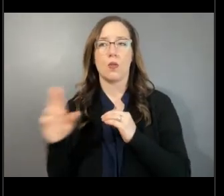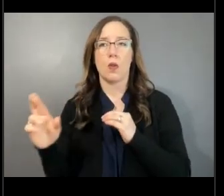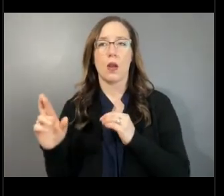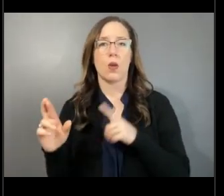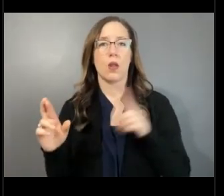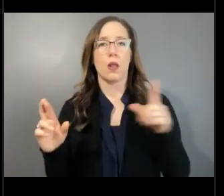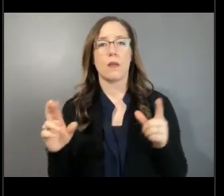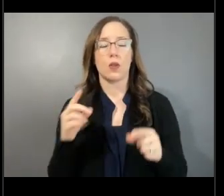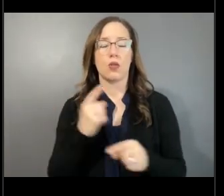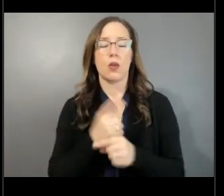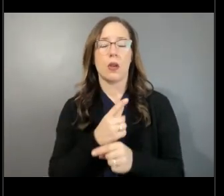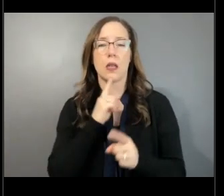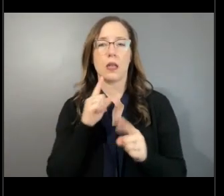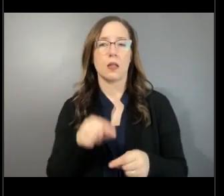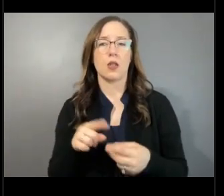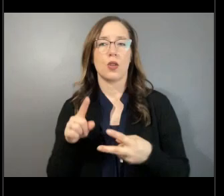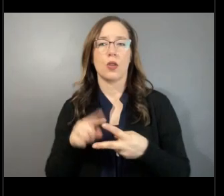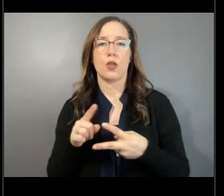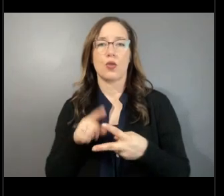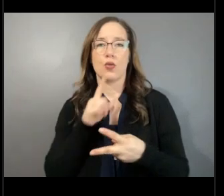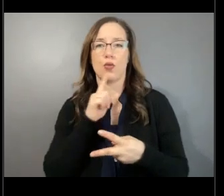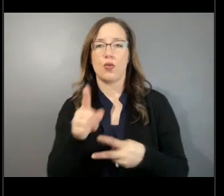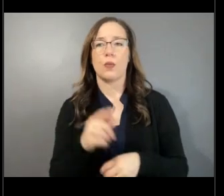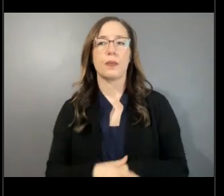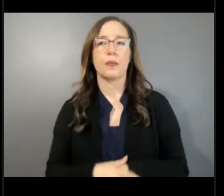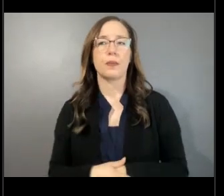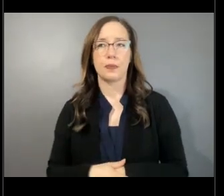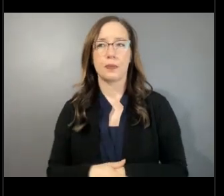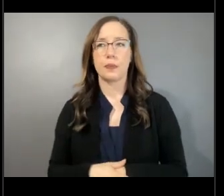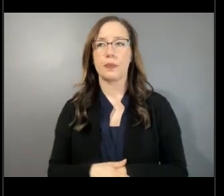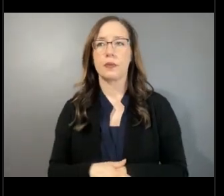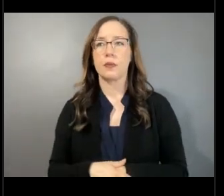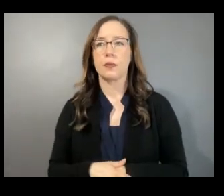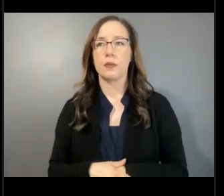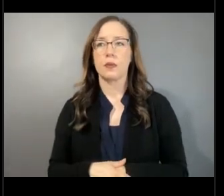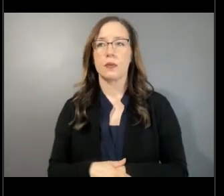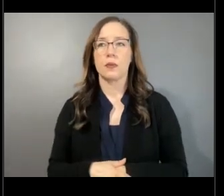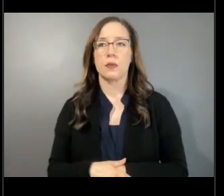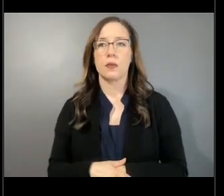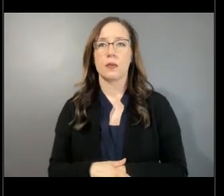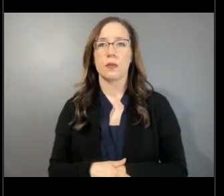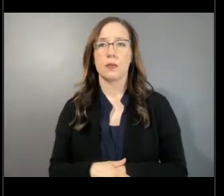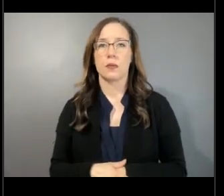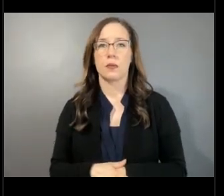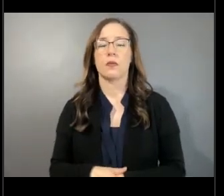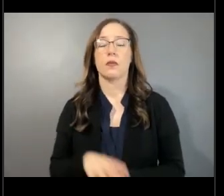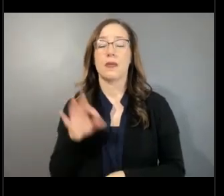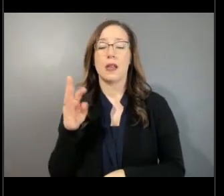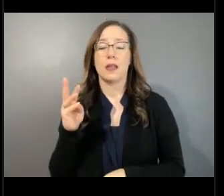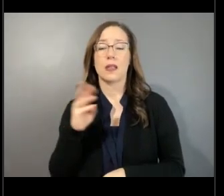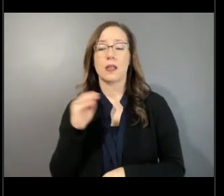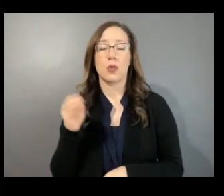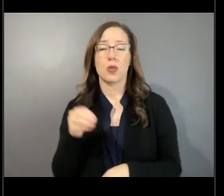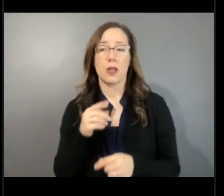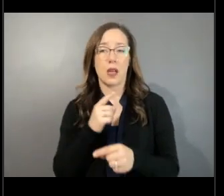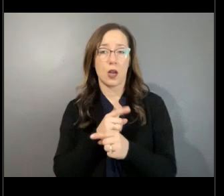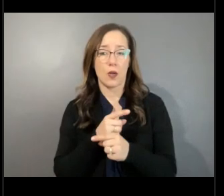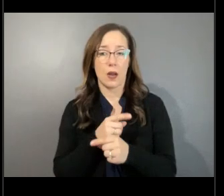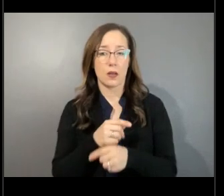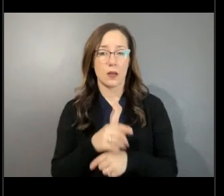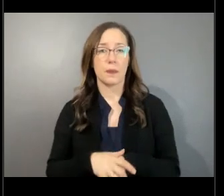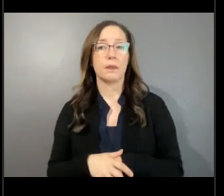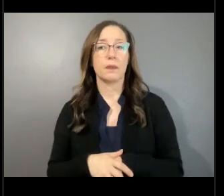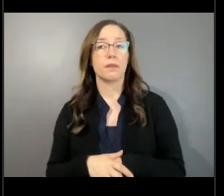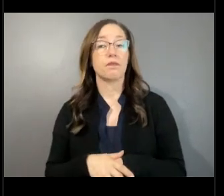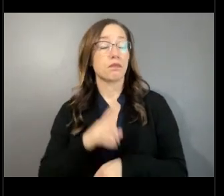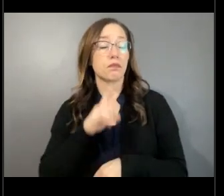correct answer for this was the first option. This is true. And 96% of you got that one correct. So